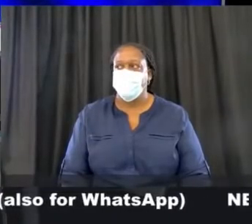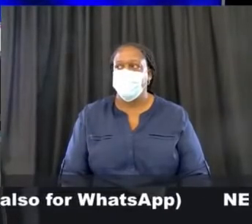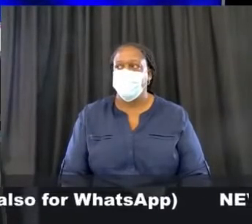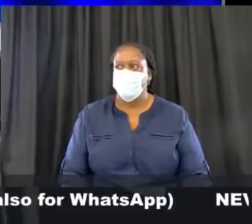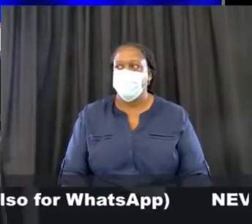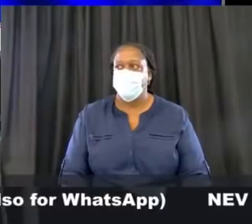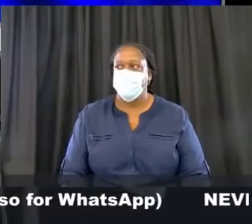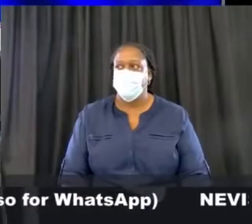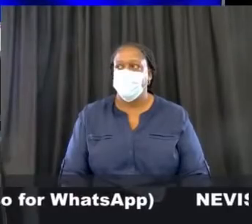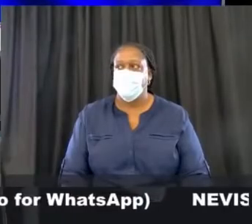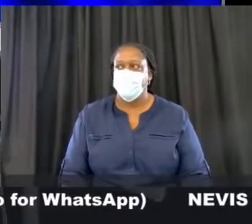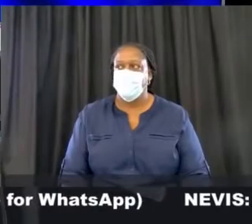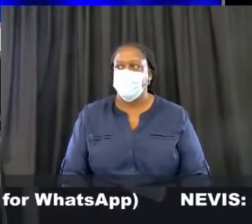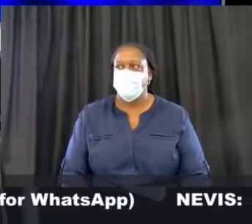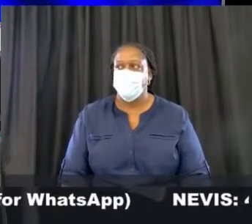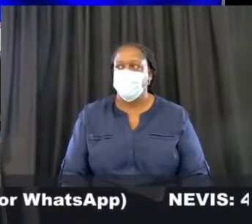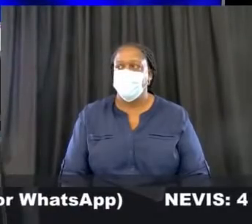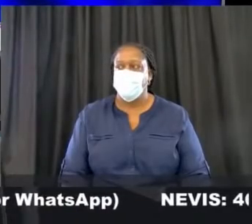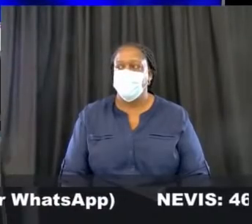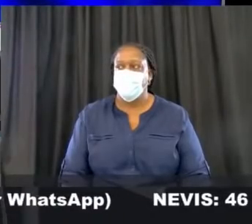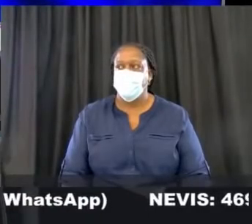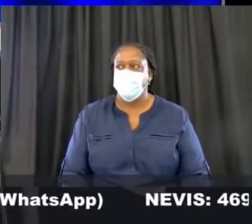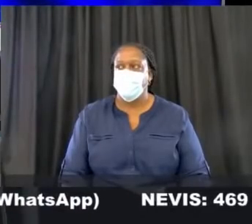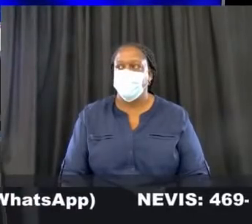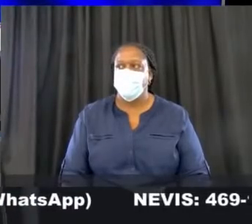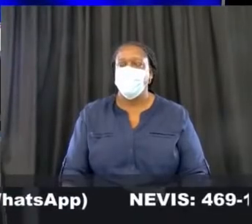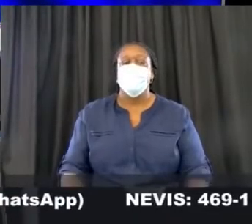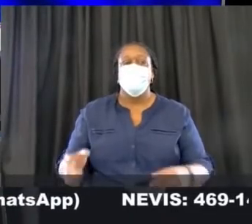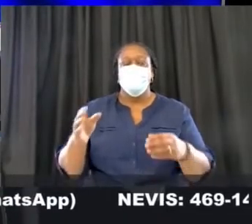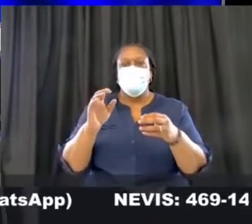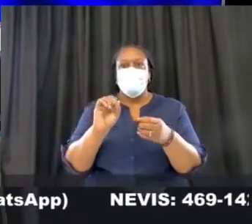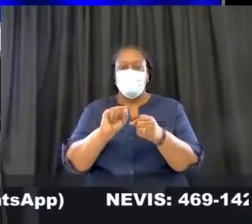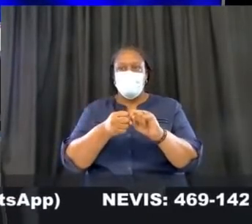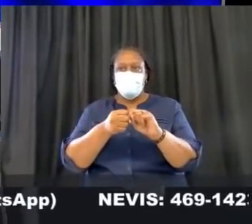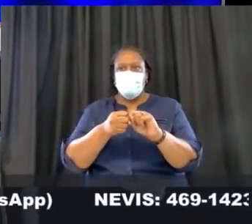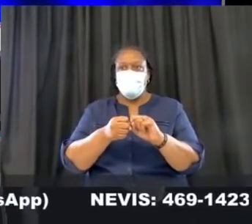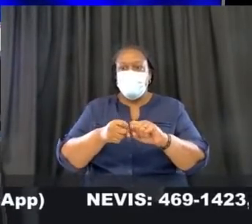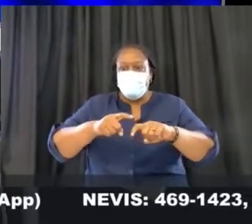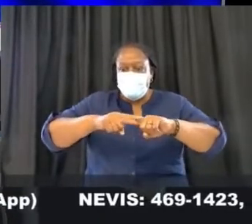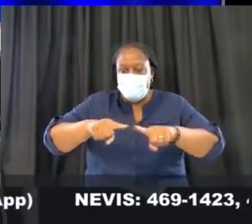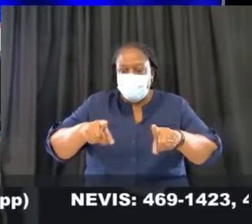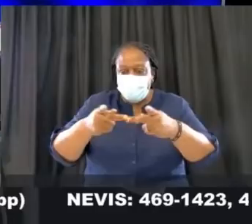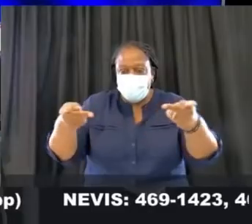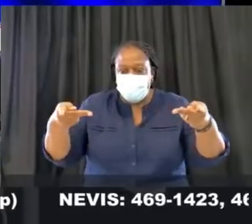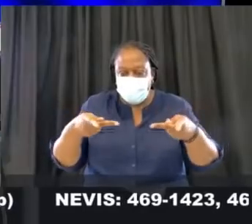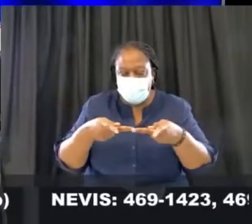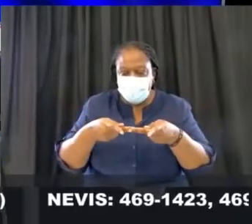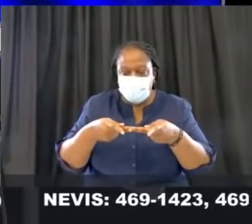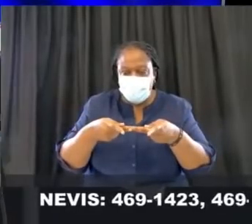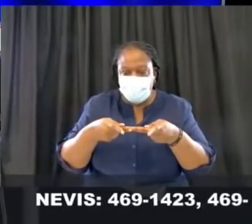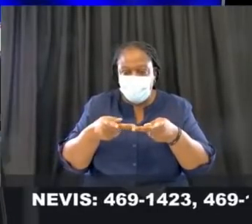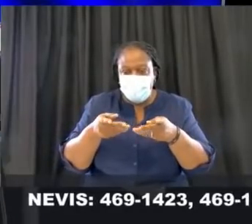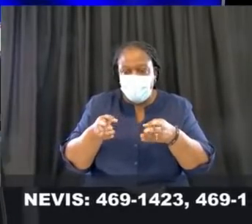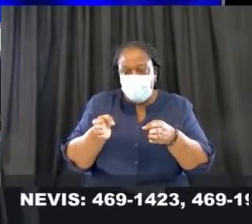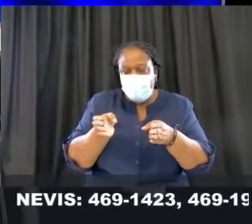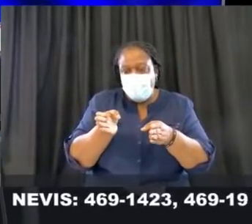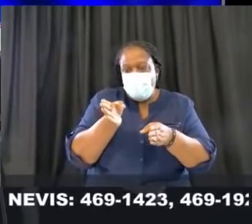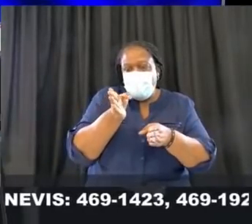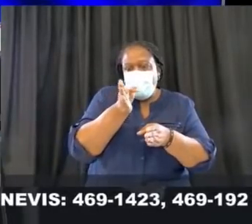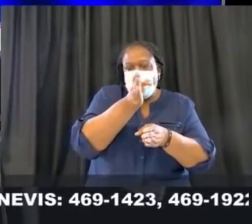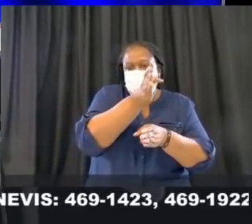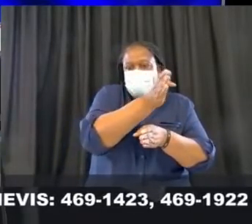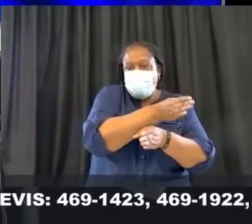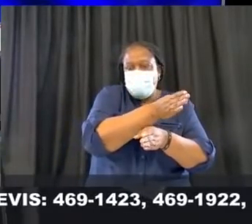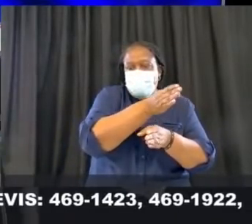go south towards the pier. There will be a number of checkpoints that are still being looked at